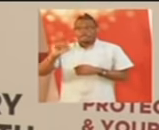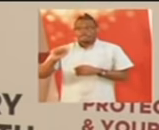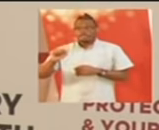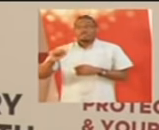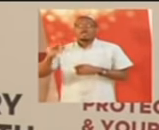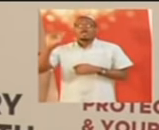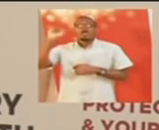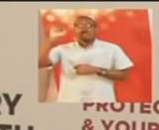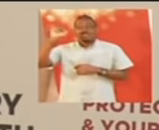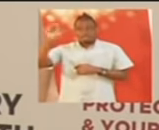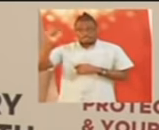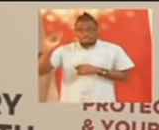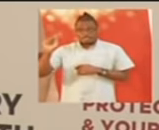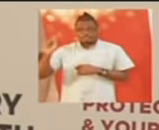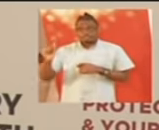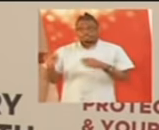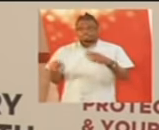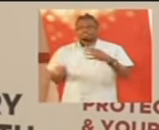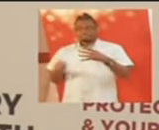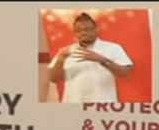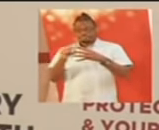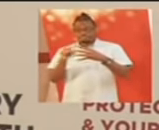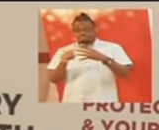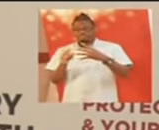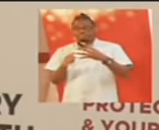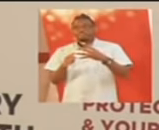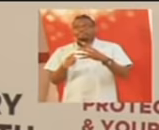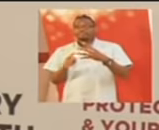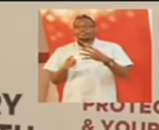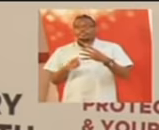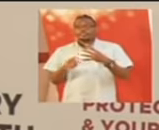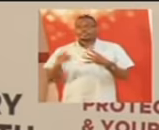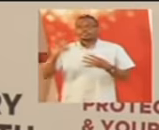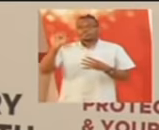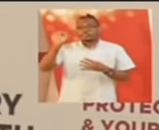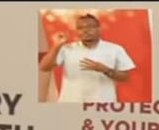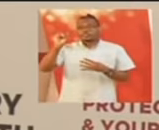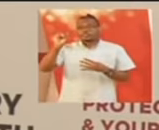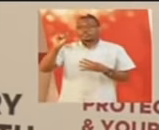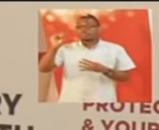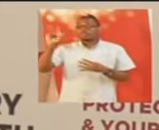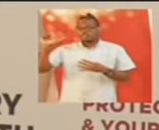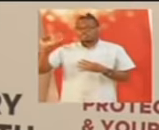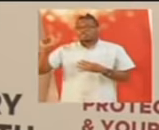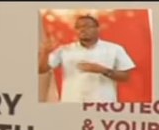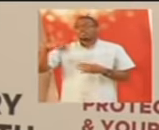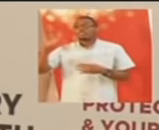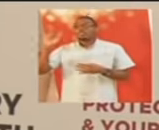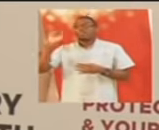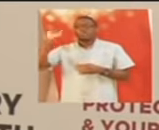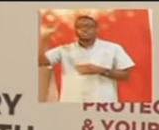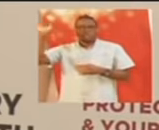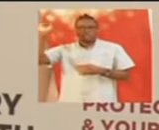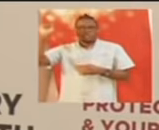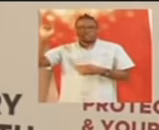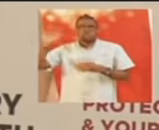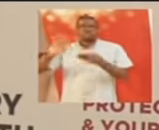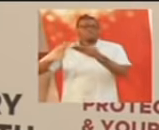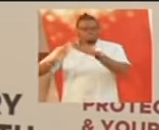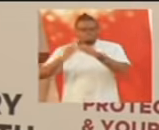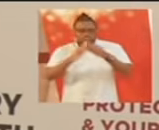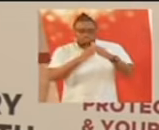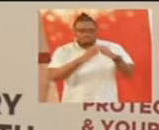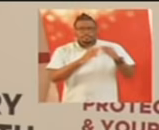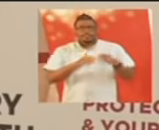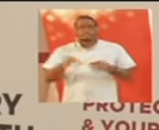Hospital in some instances, the Augustus Long Hospital, 2 sites in Tobago, that is the Scarborough Regional Hospital at